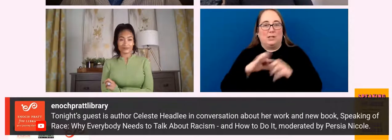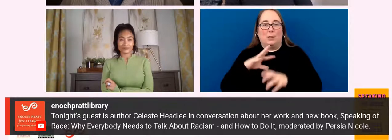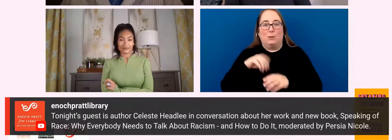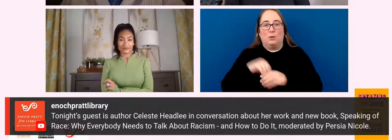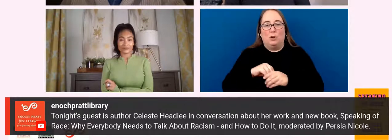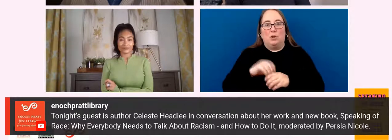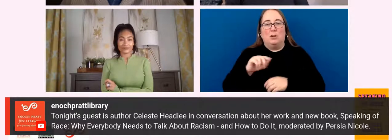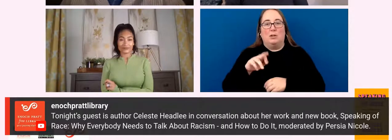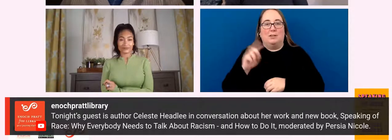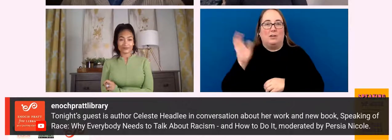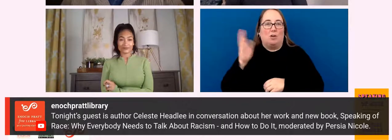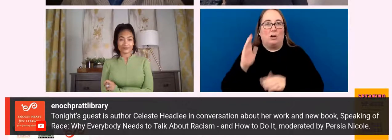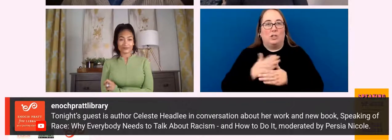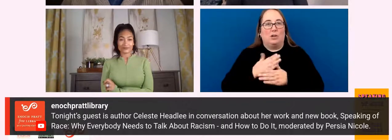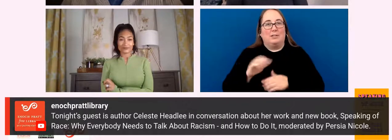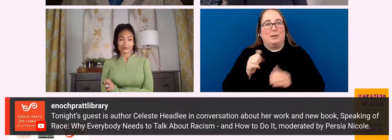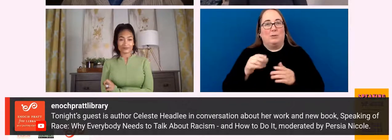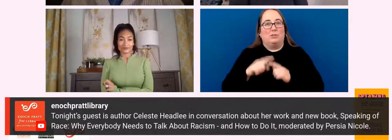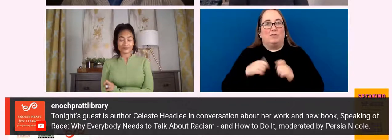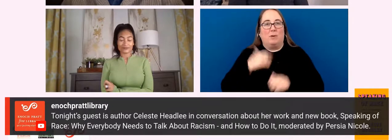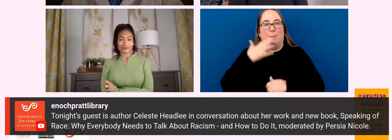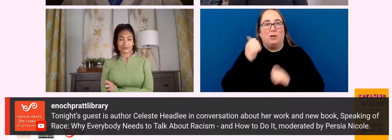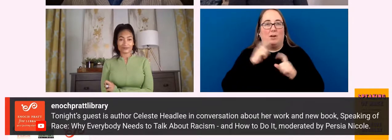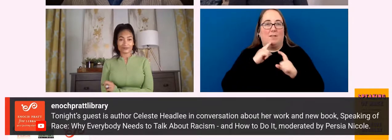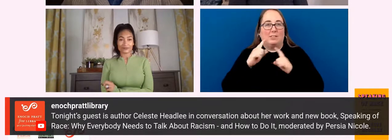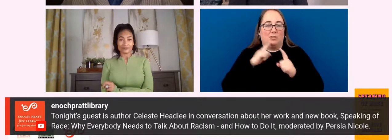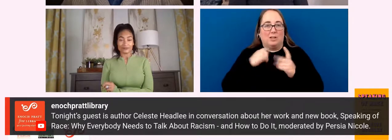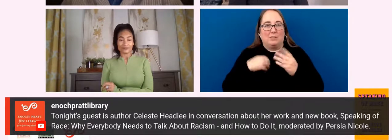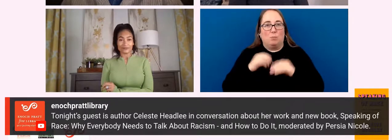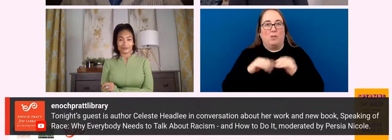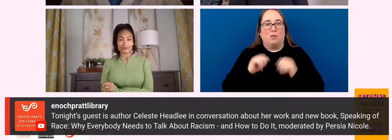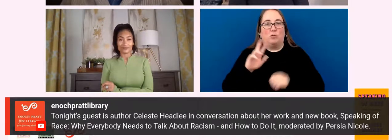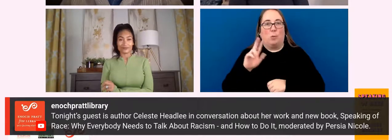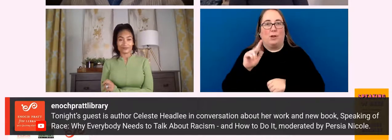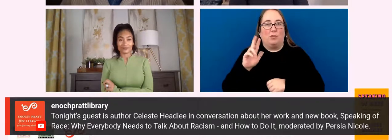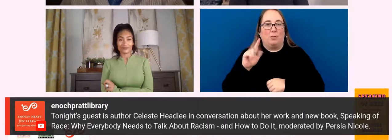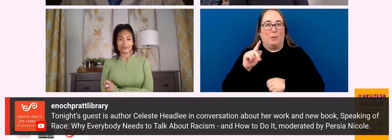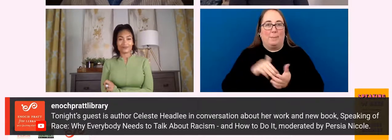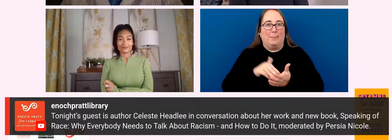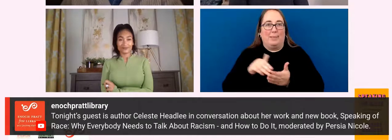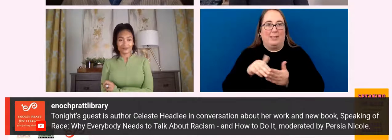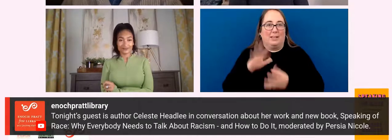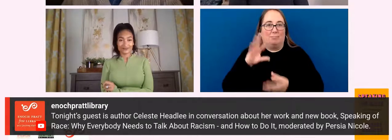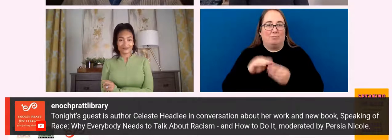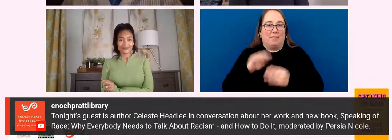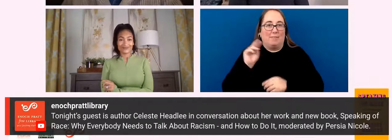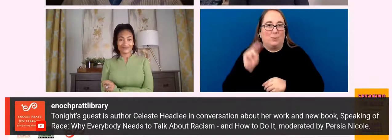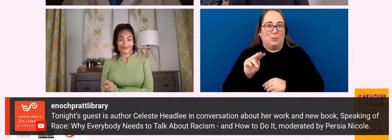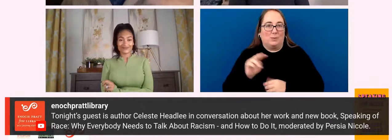Talk, Sharing 10 Ways to Have a Better Conversation, has over 23 million total views.